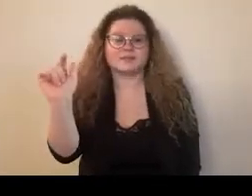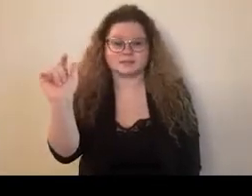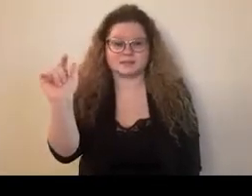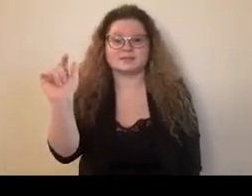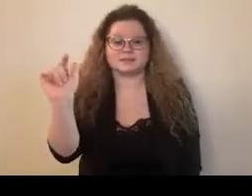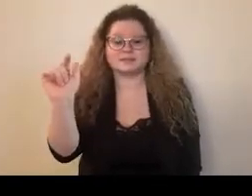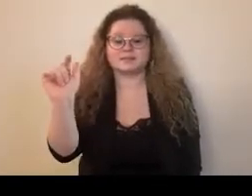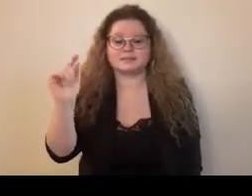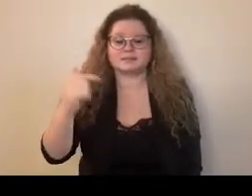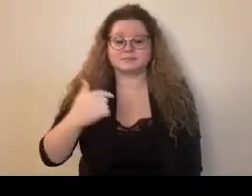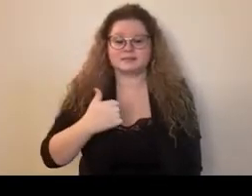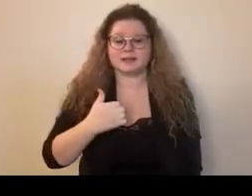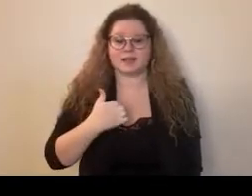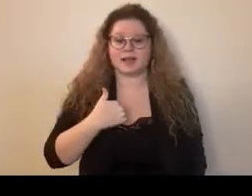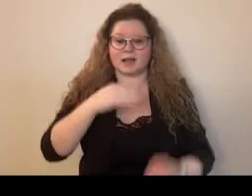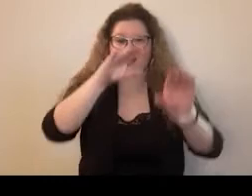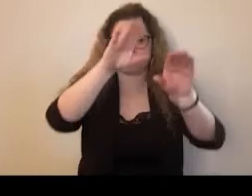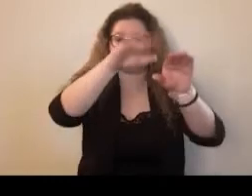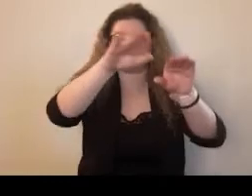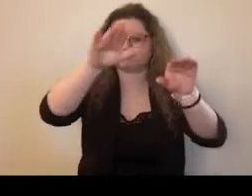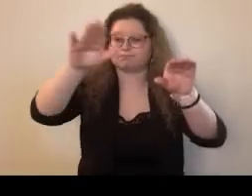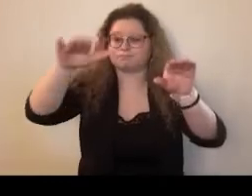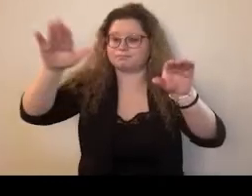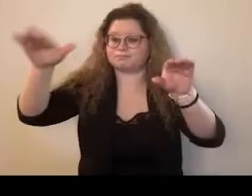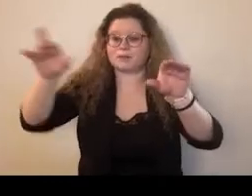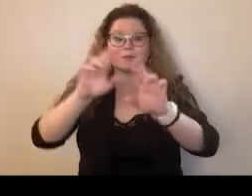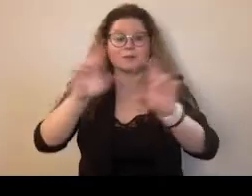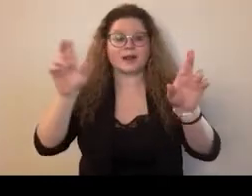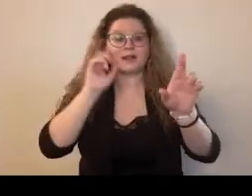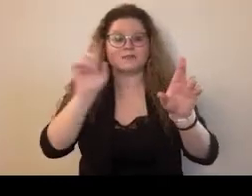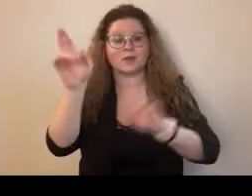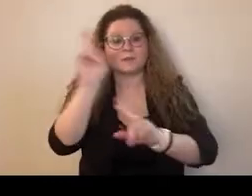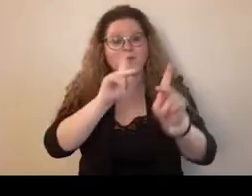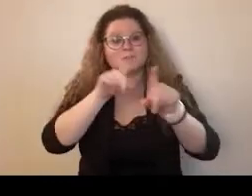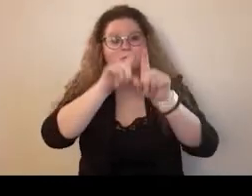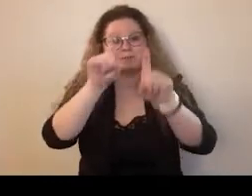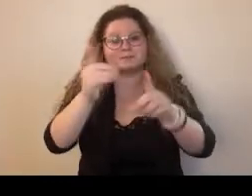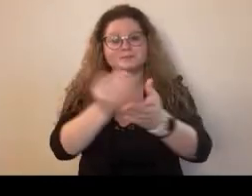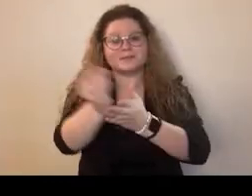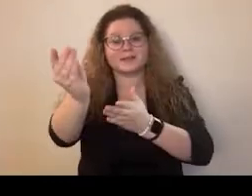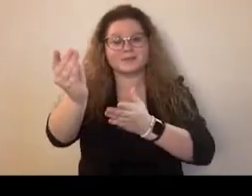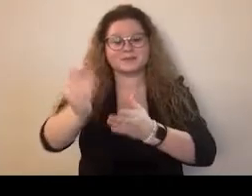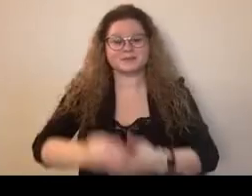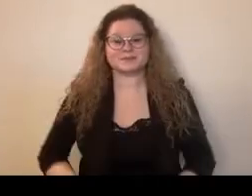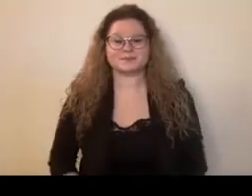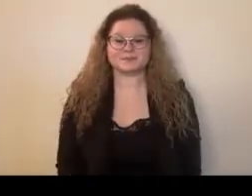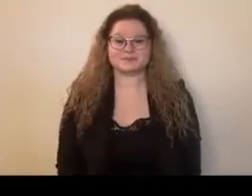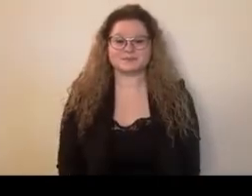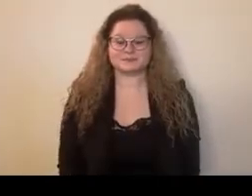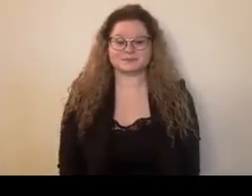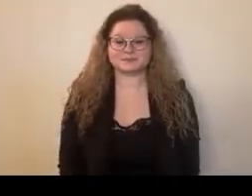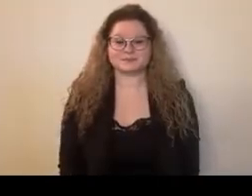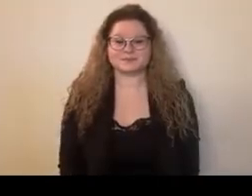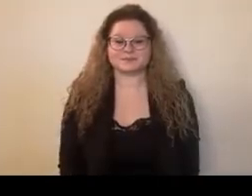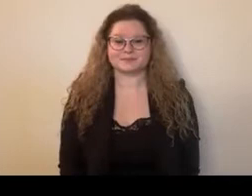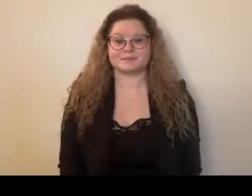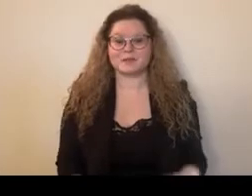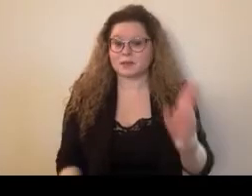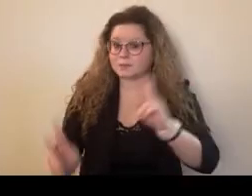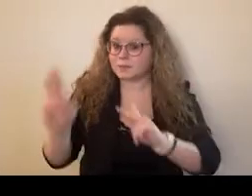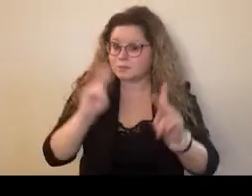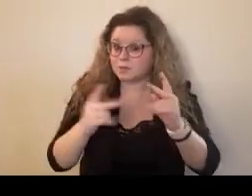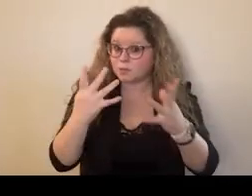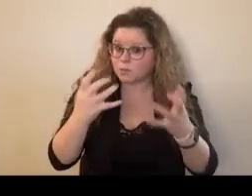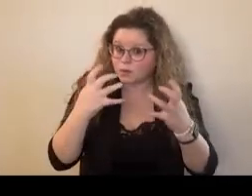neatly lined on a shelf, ready for someone to pick up and try on. People wishing to dance can come